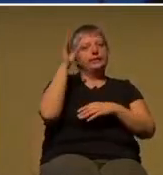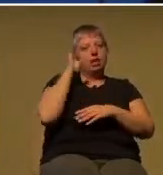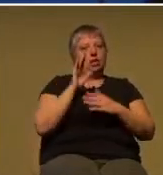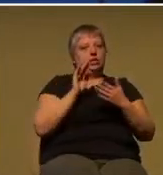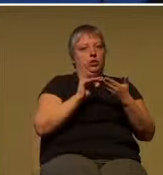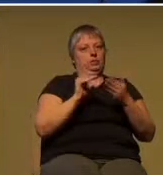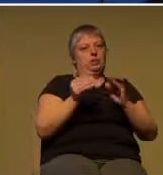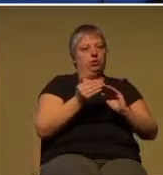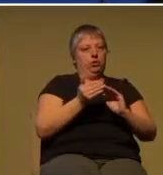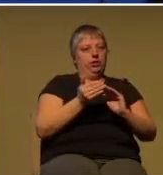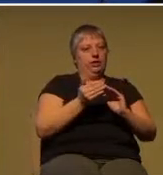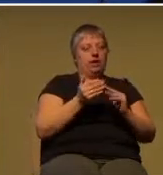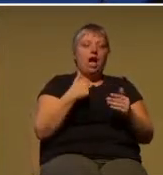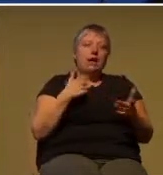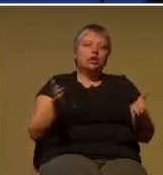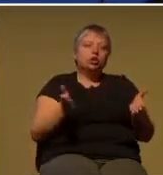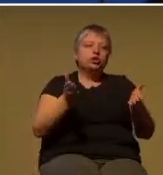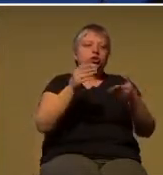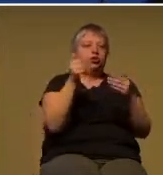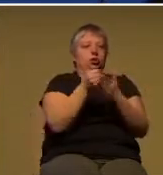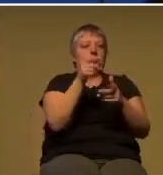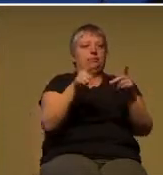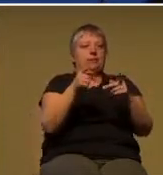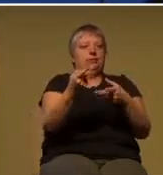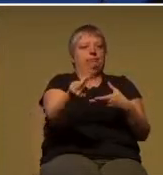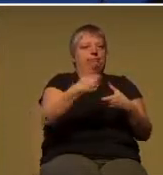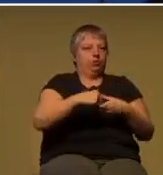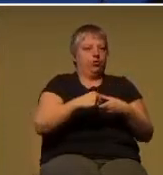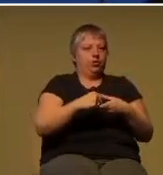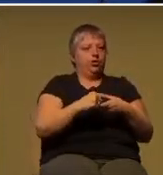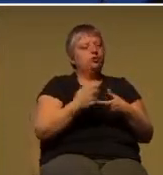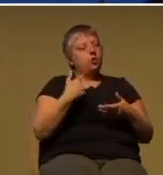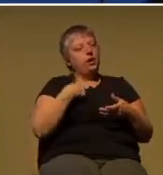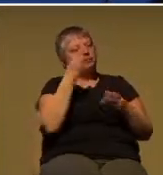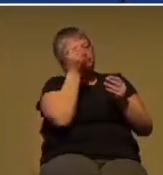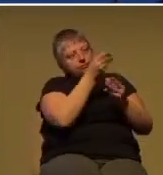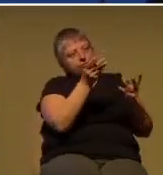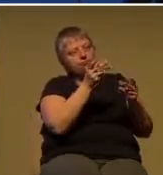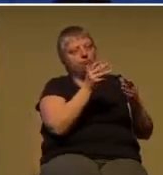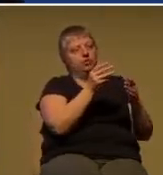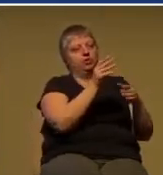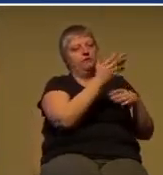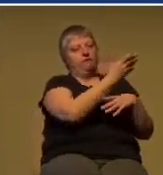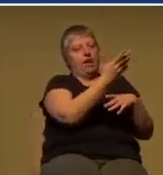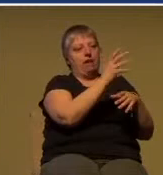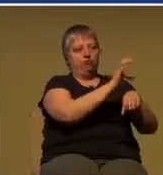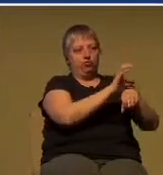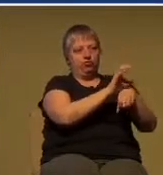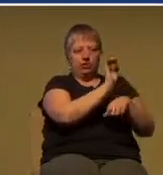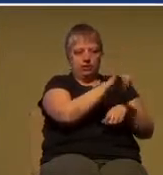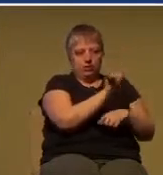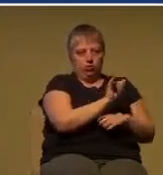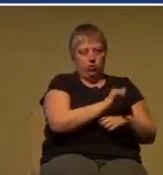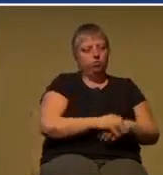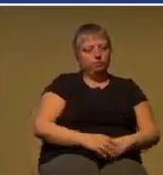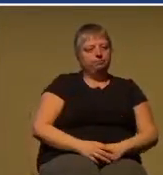and join the community. That's it for me. I know. Preach it,